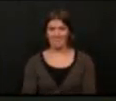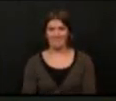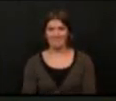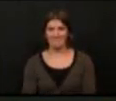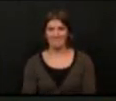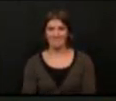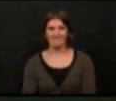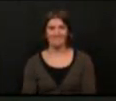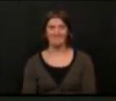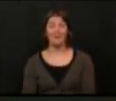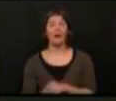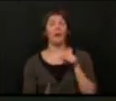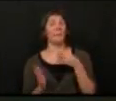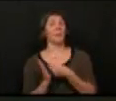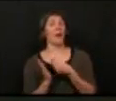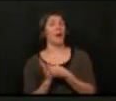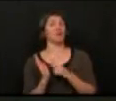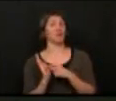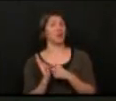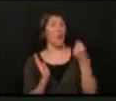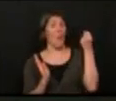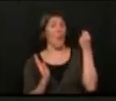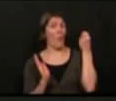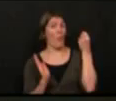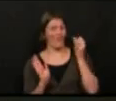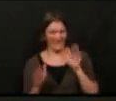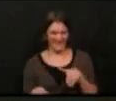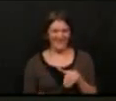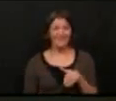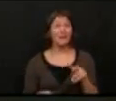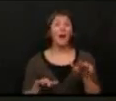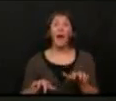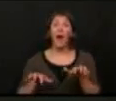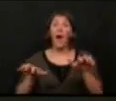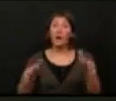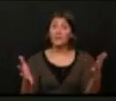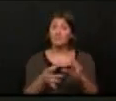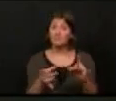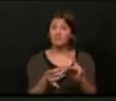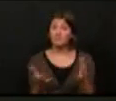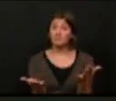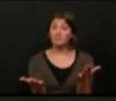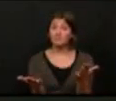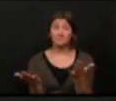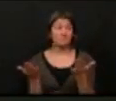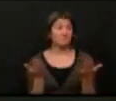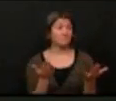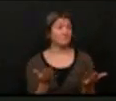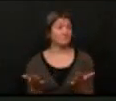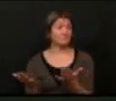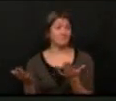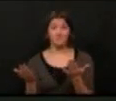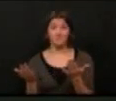He got his budget talking. Is there anybody in attendance who wants to speak to this? So, the way that we've been